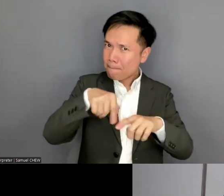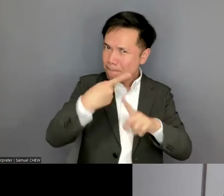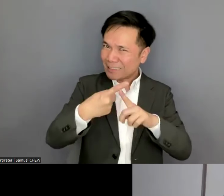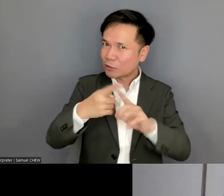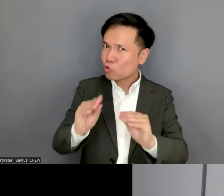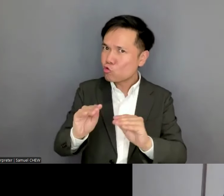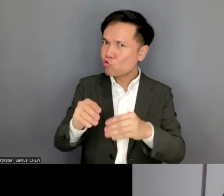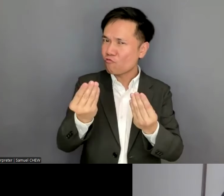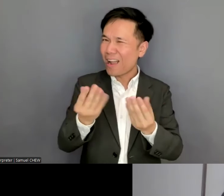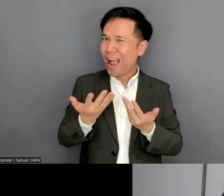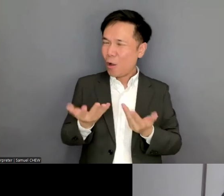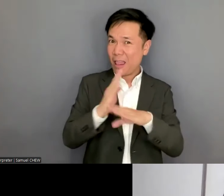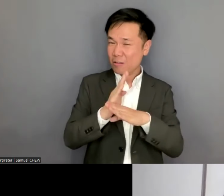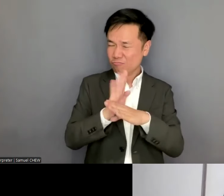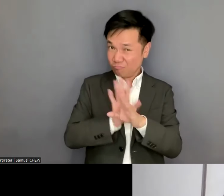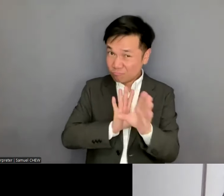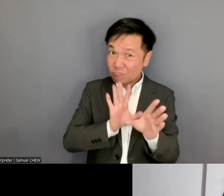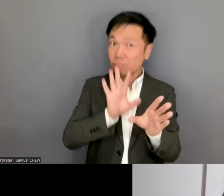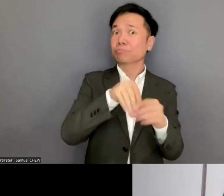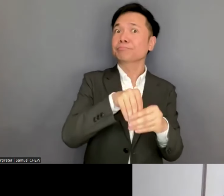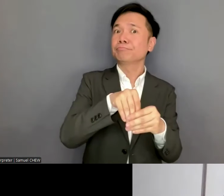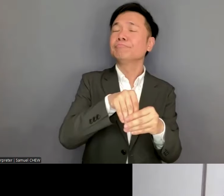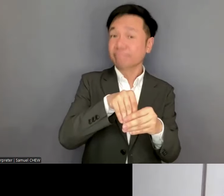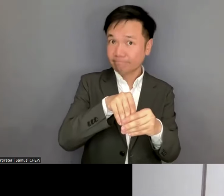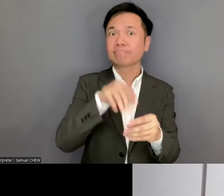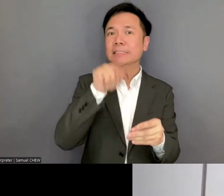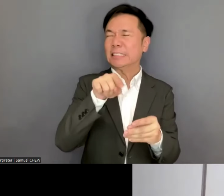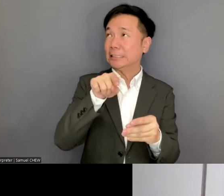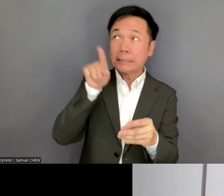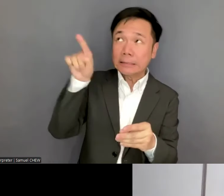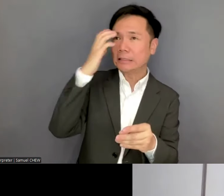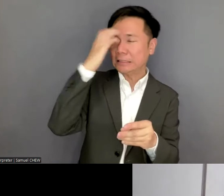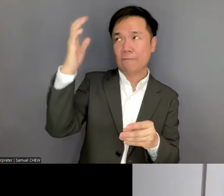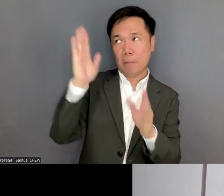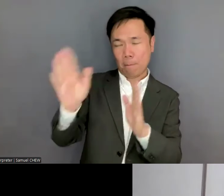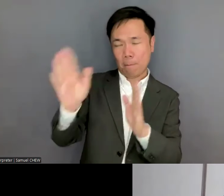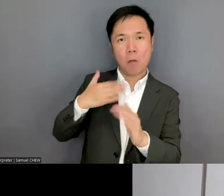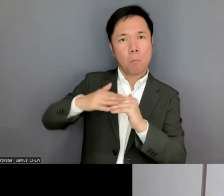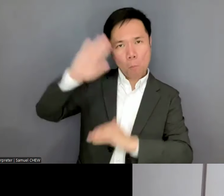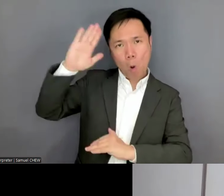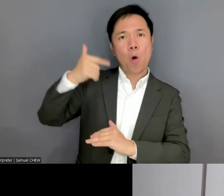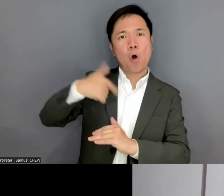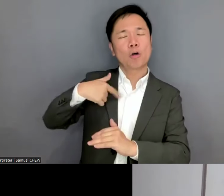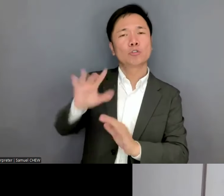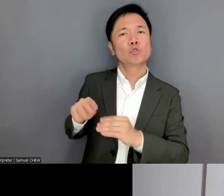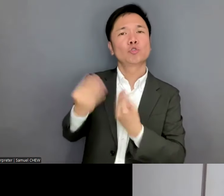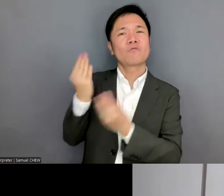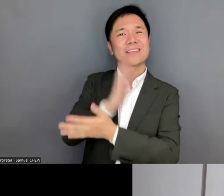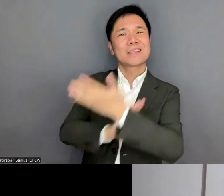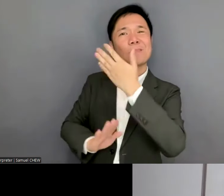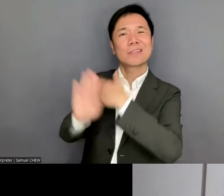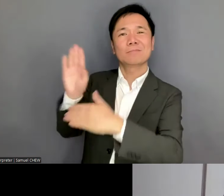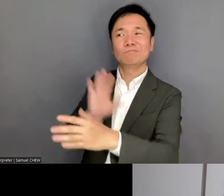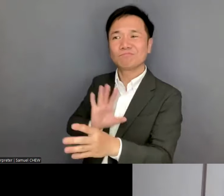with disabilities, how governments need to enhance participation of persons with disabilities, of youth with disabilities,